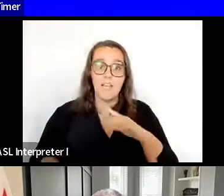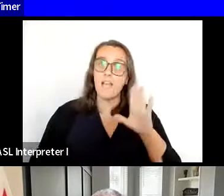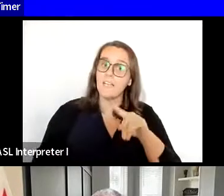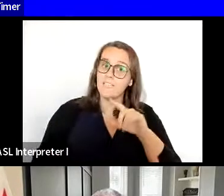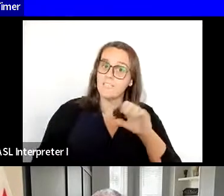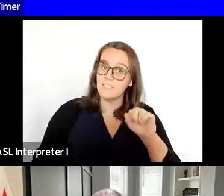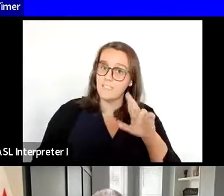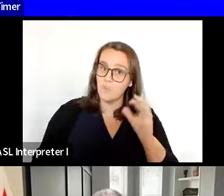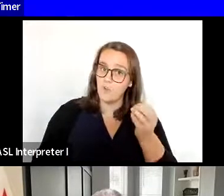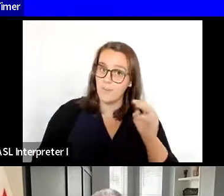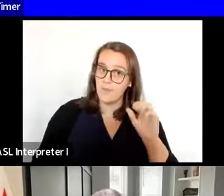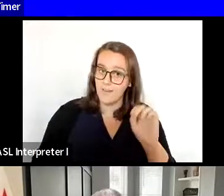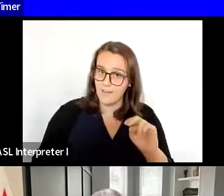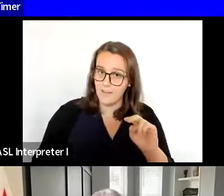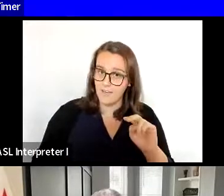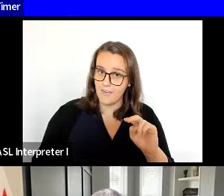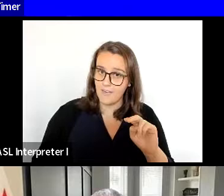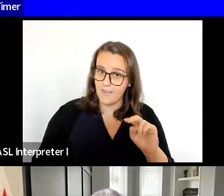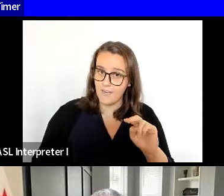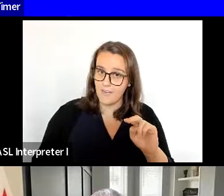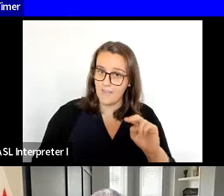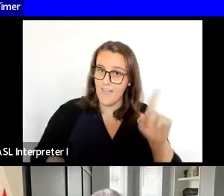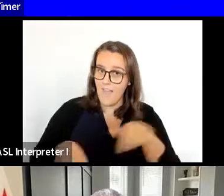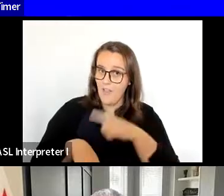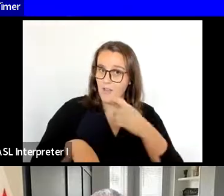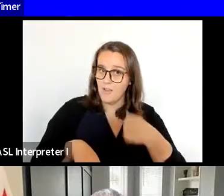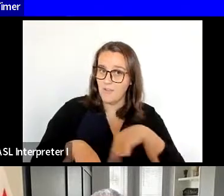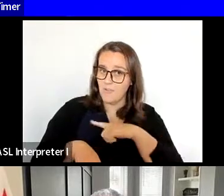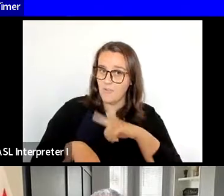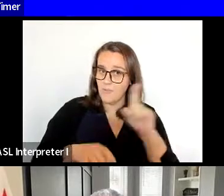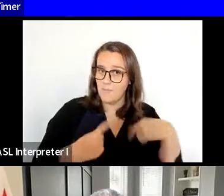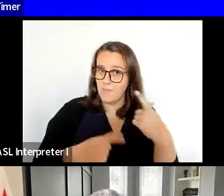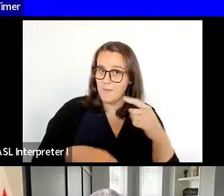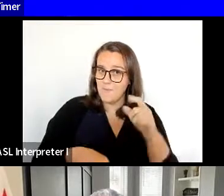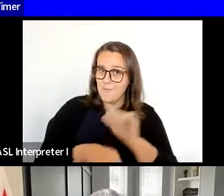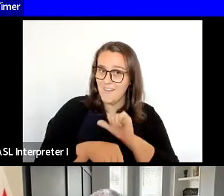Silverman, how long have we been working on this?